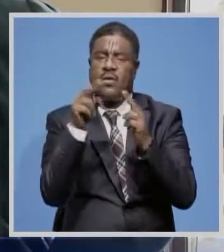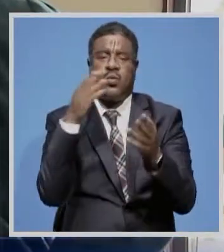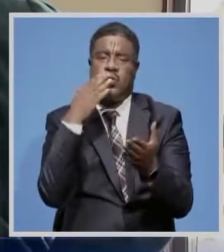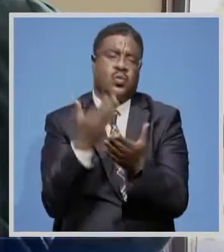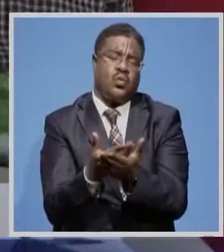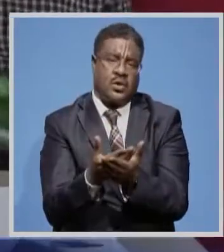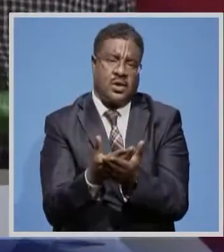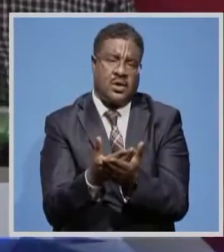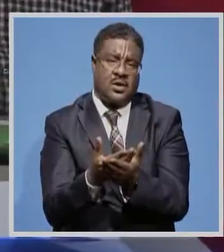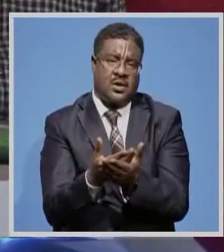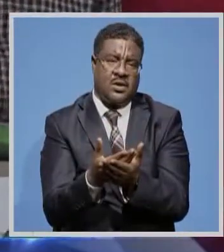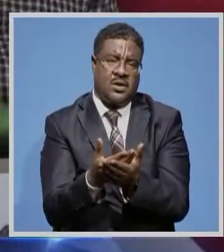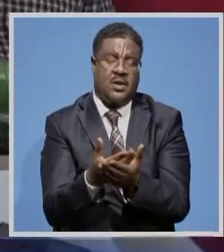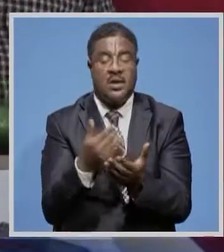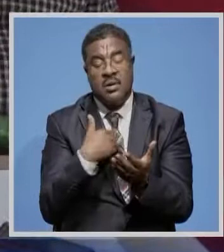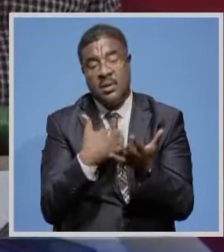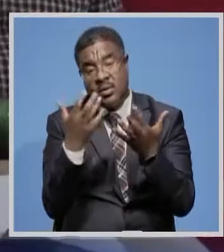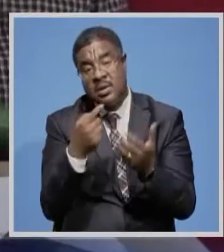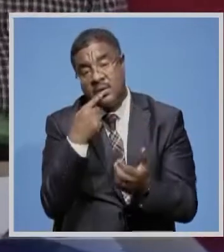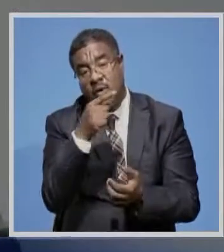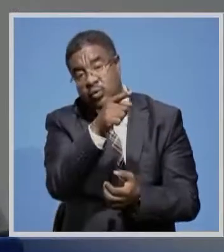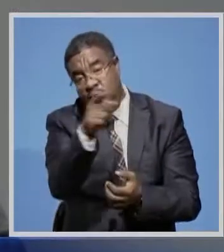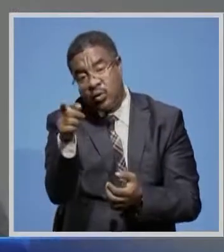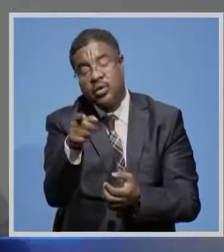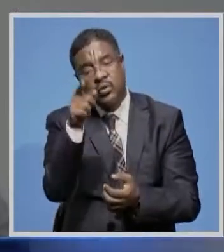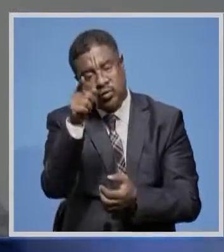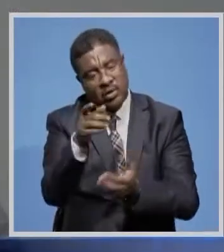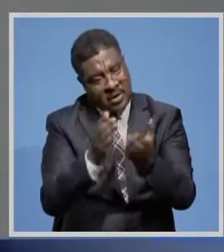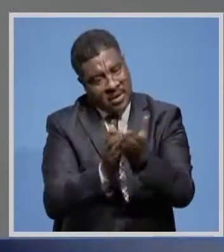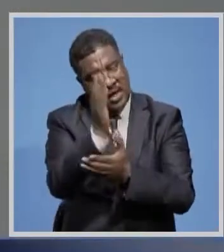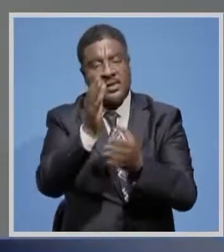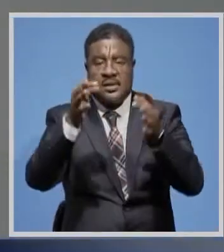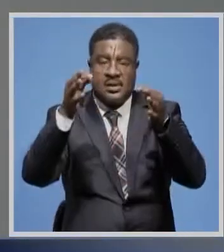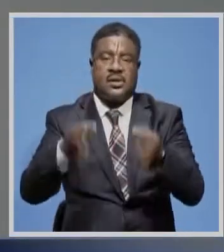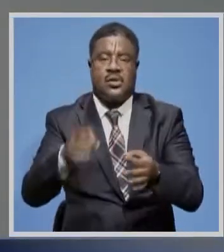And I want to tell you that I think you've made the right decision.